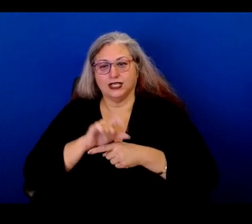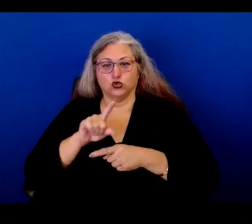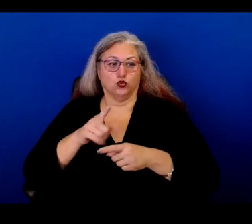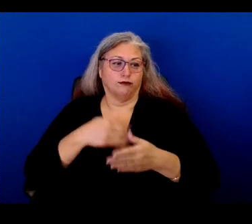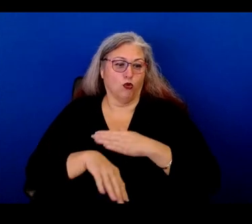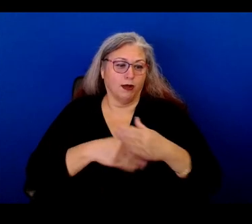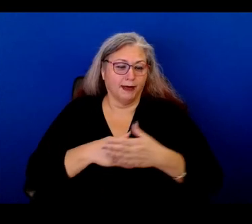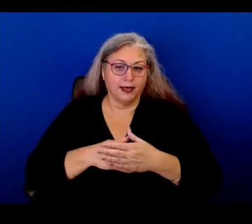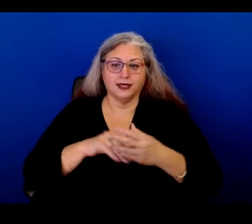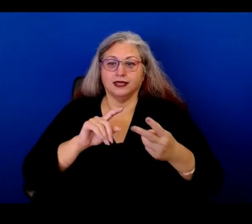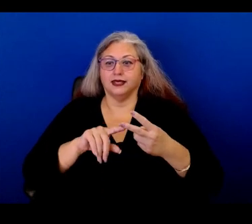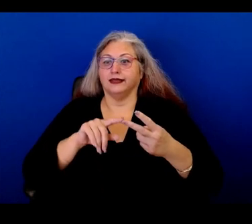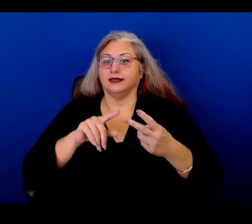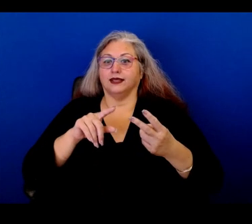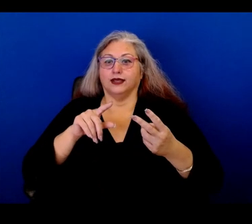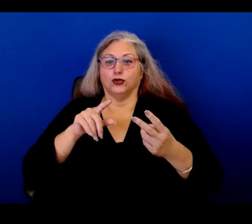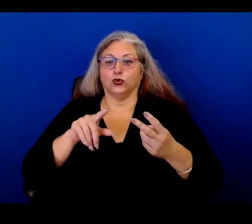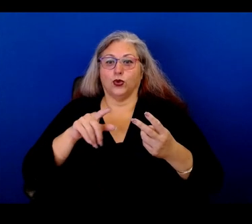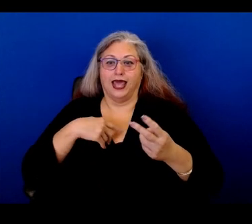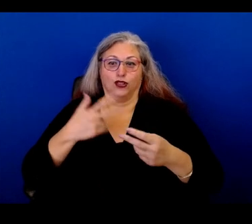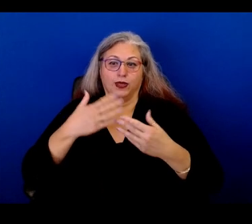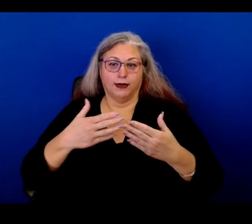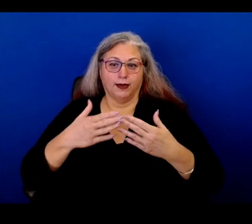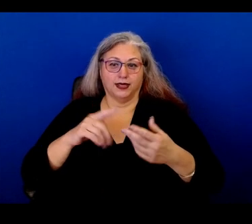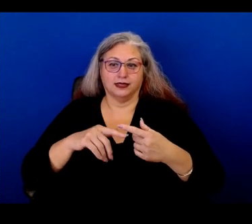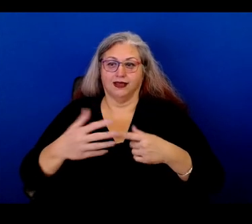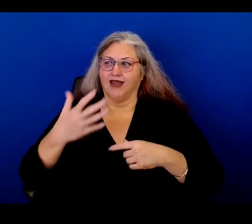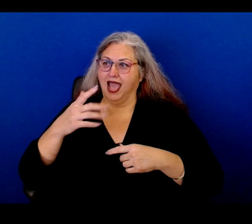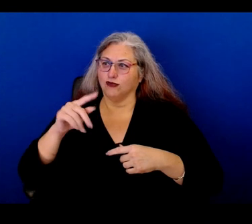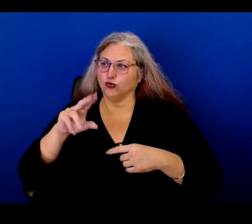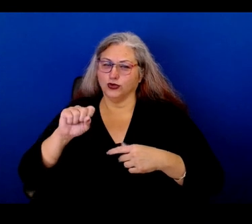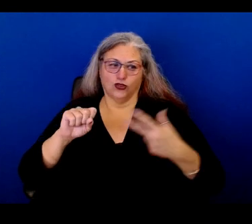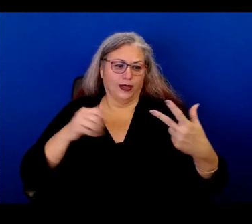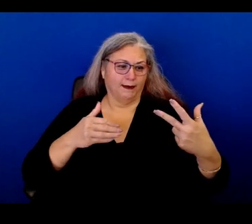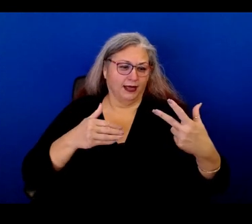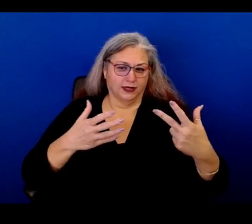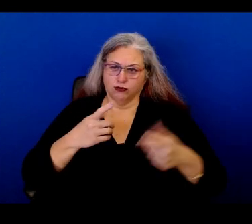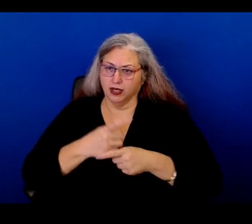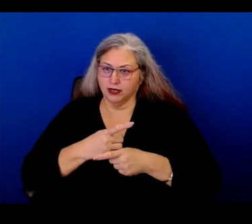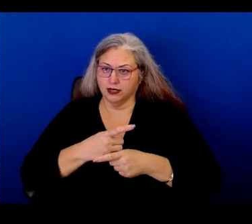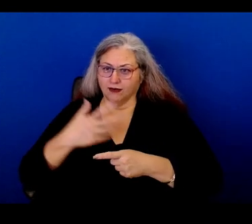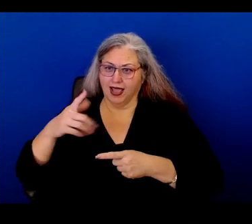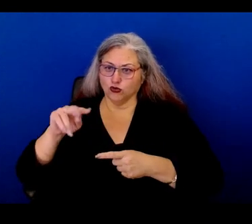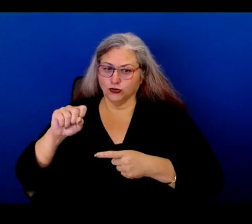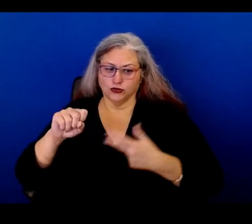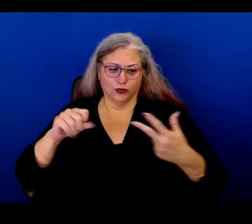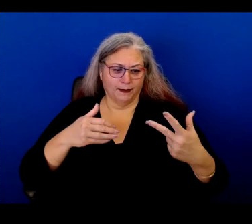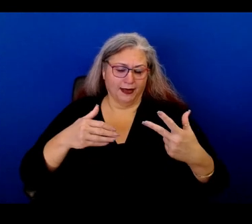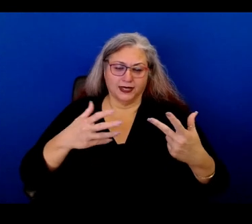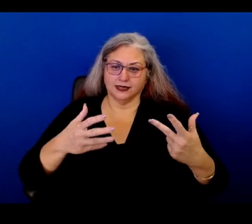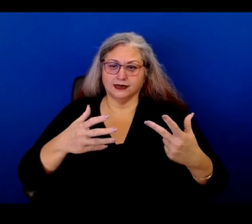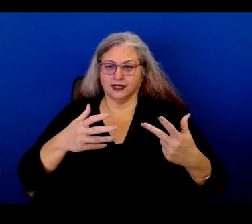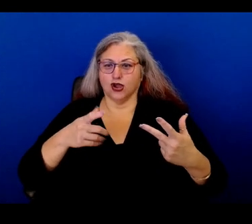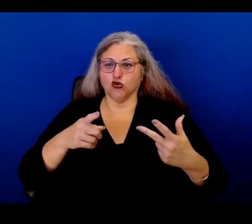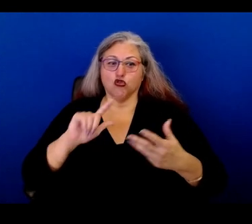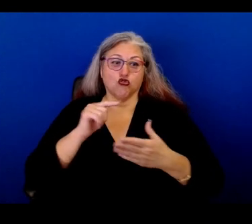babies, you had three babies, what, five tumors, three babies? Do I have this right? Five tumors, three babies?